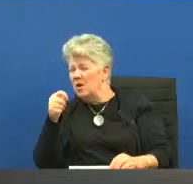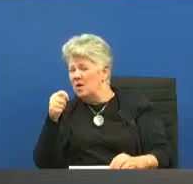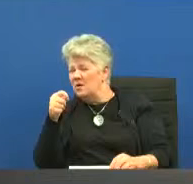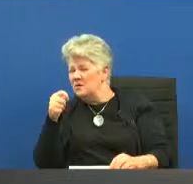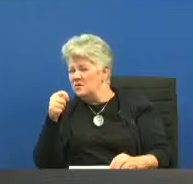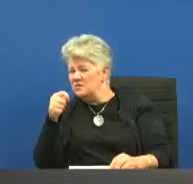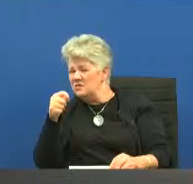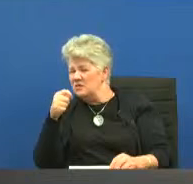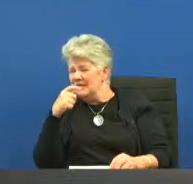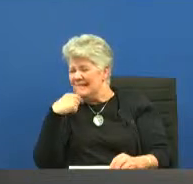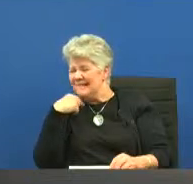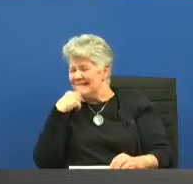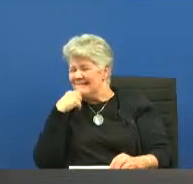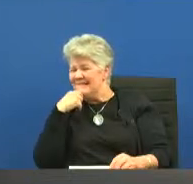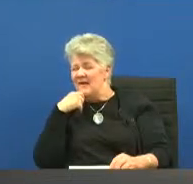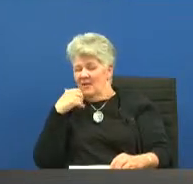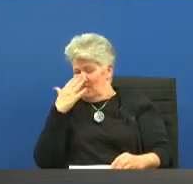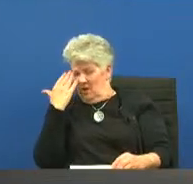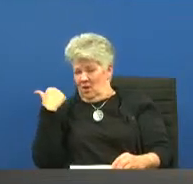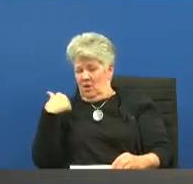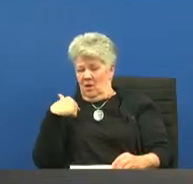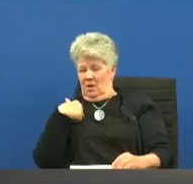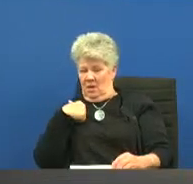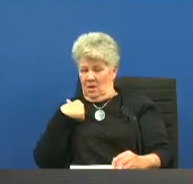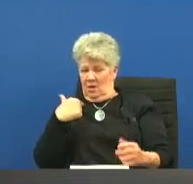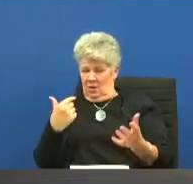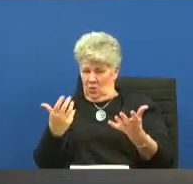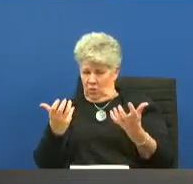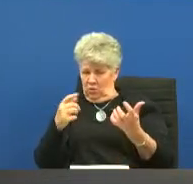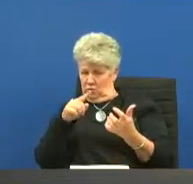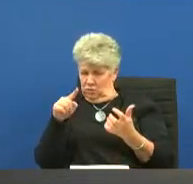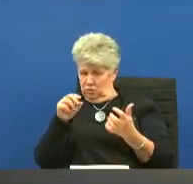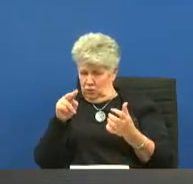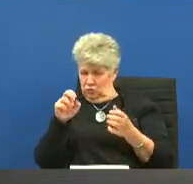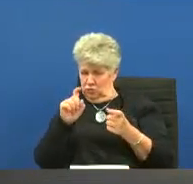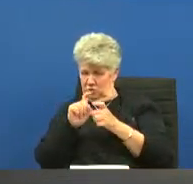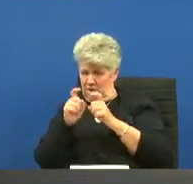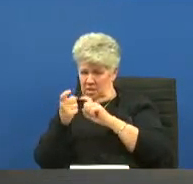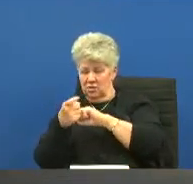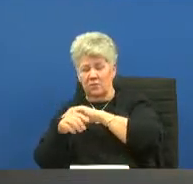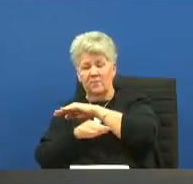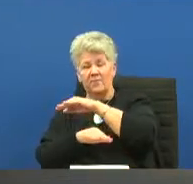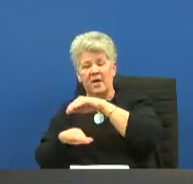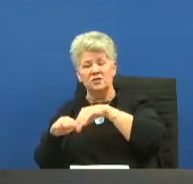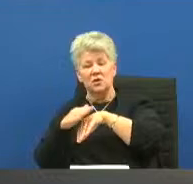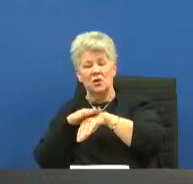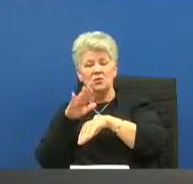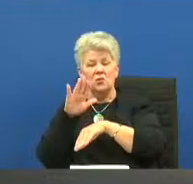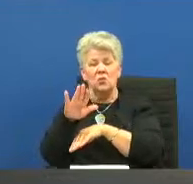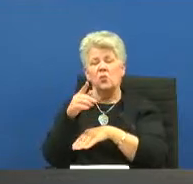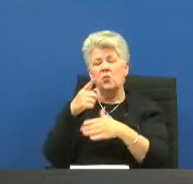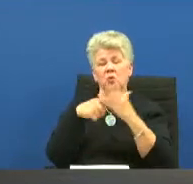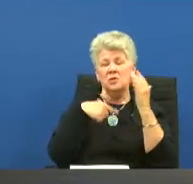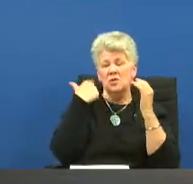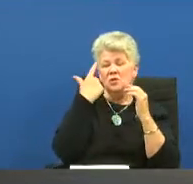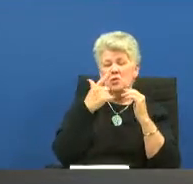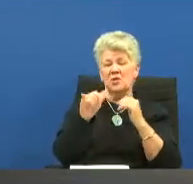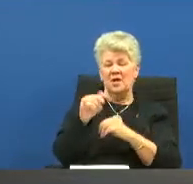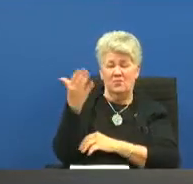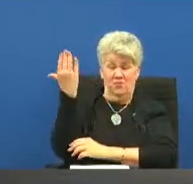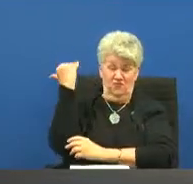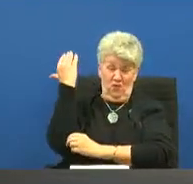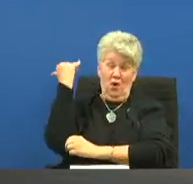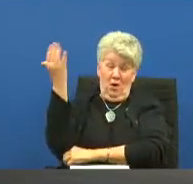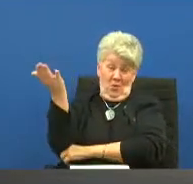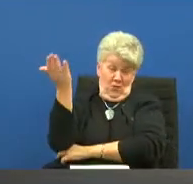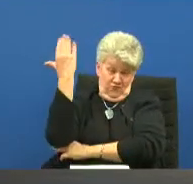forward with it or not. I'd almost be glad that the zoning changed on it based on the condition it was in prior to, removing the mobile homes. It